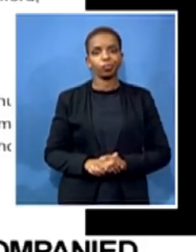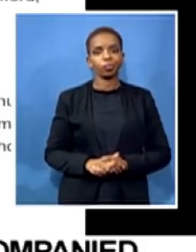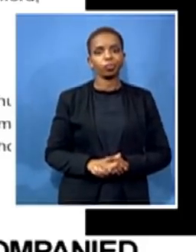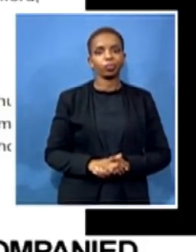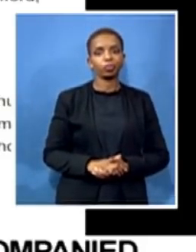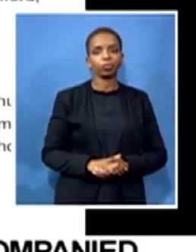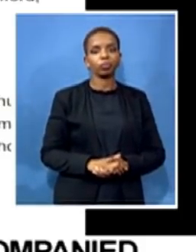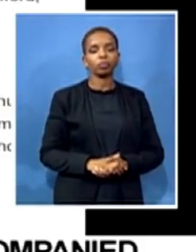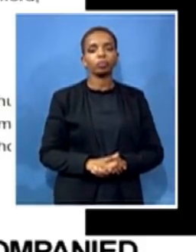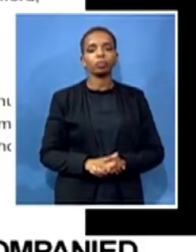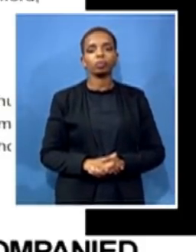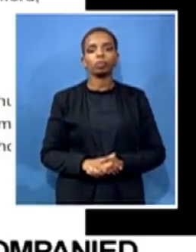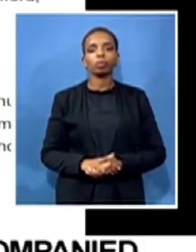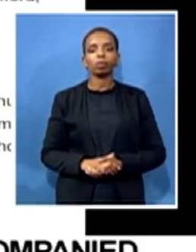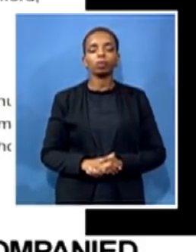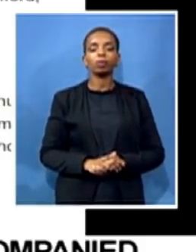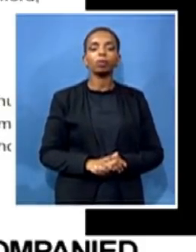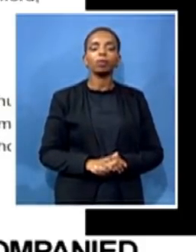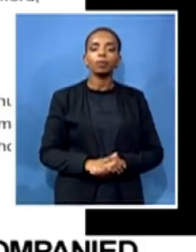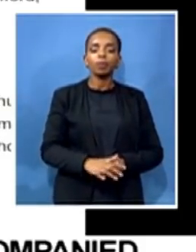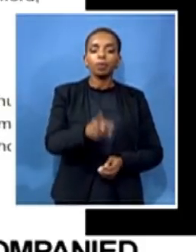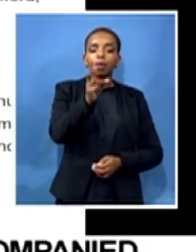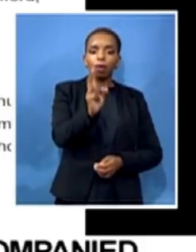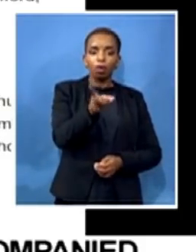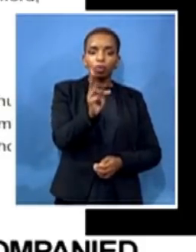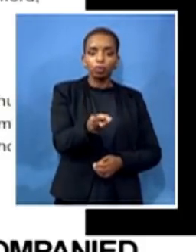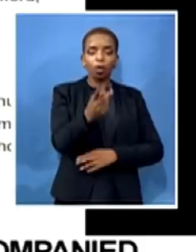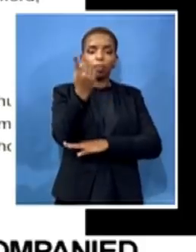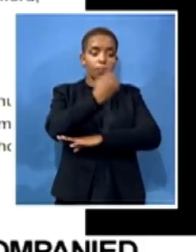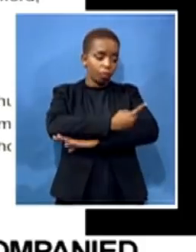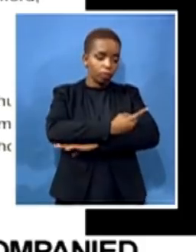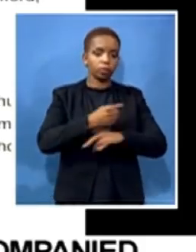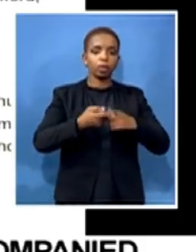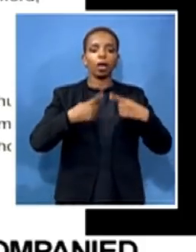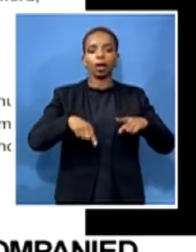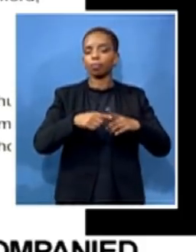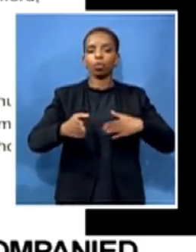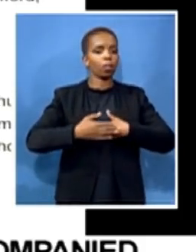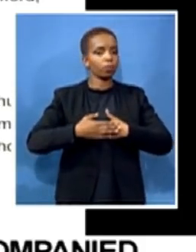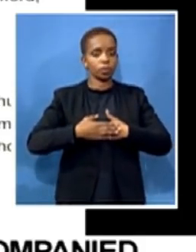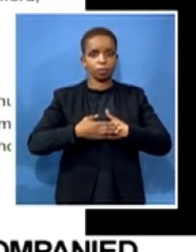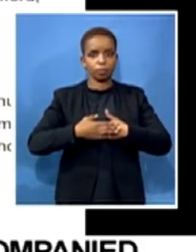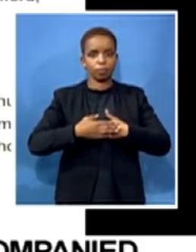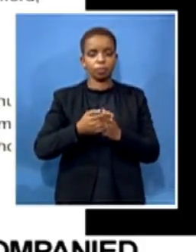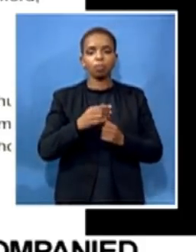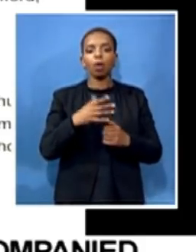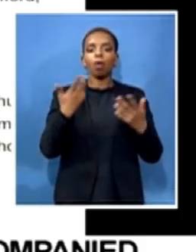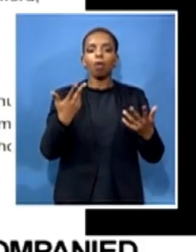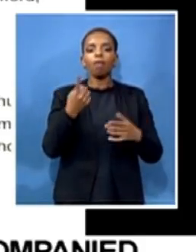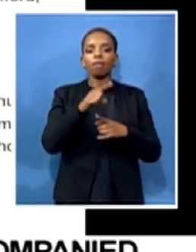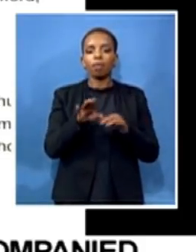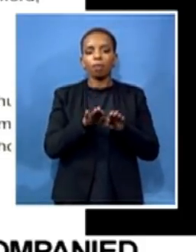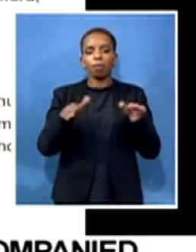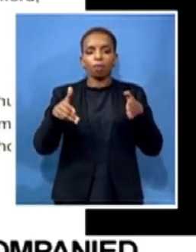still have our borders closed, except for cargo or for people who are leaving back to their countries, or